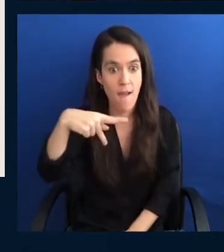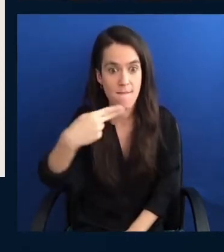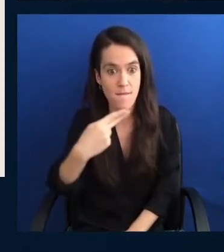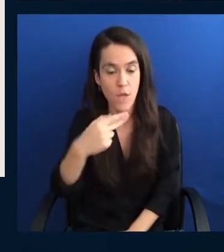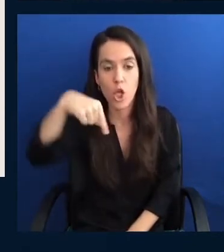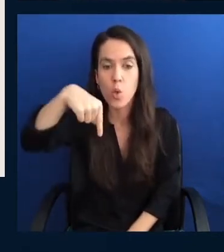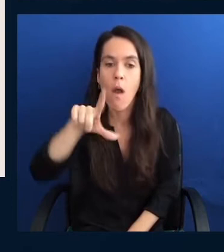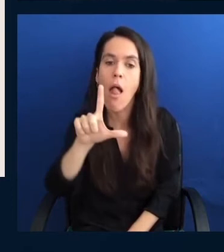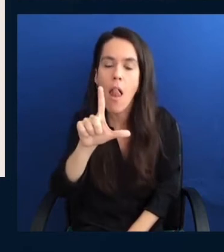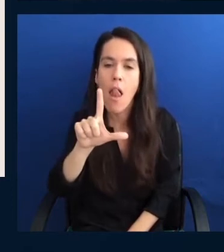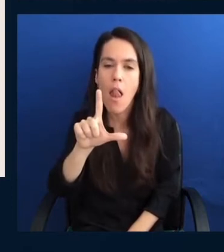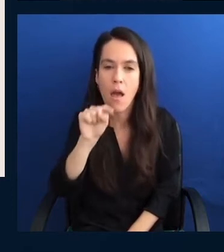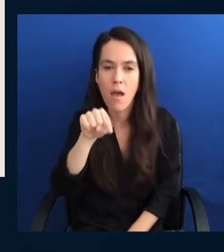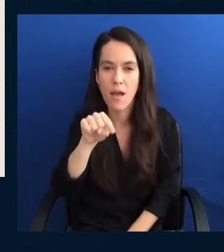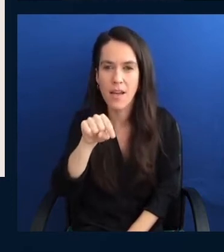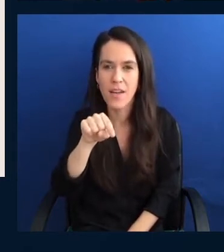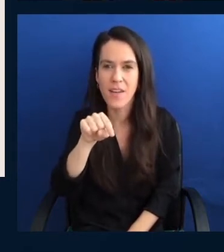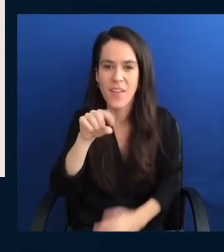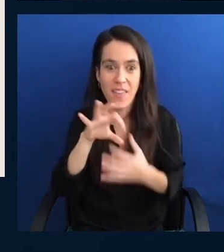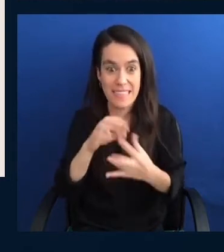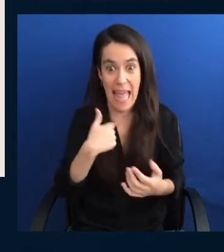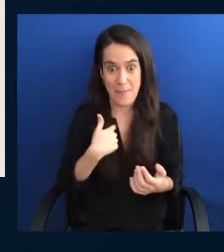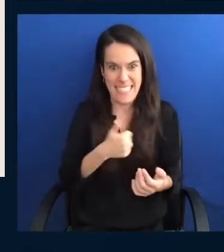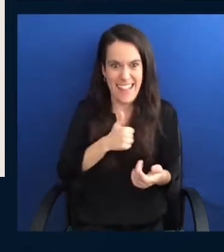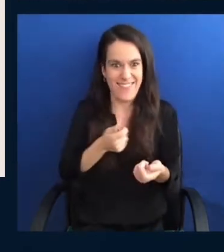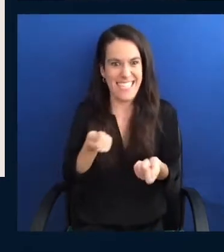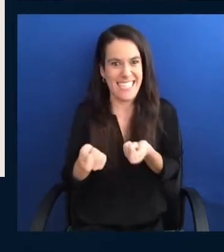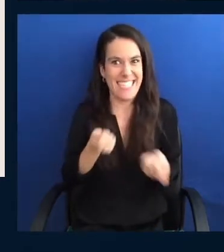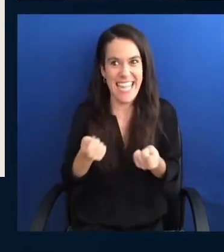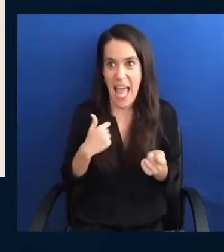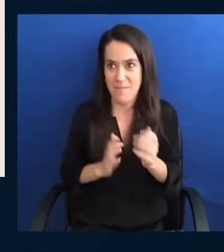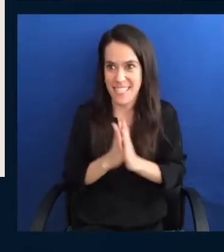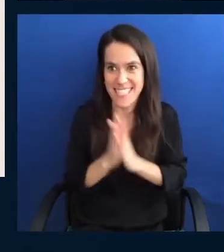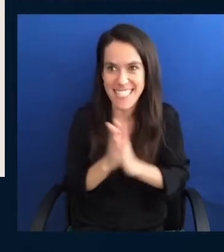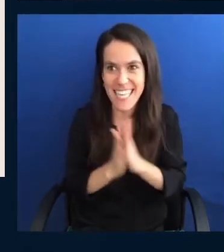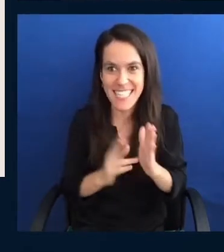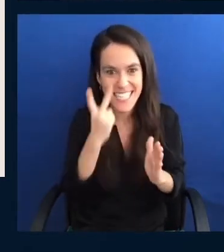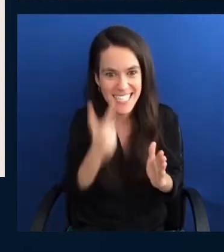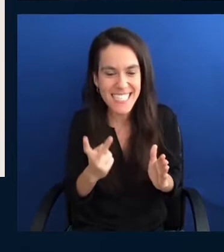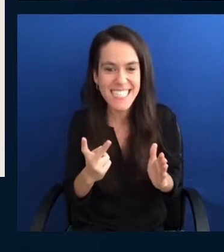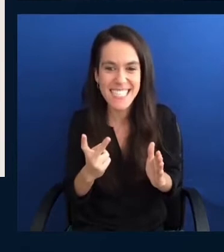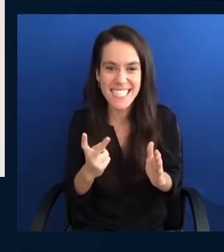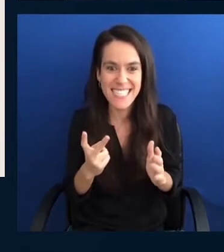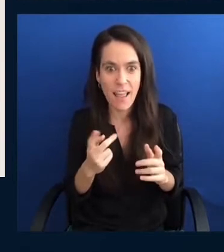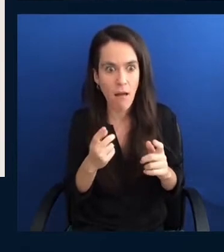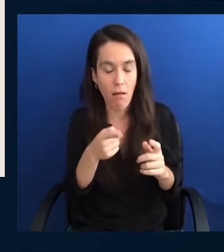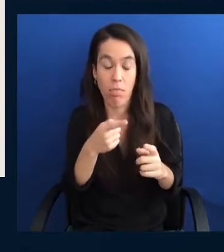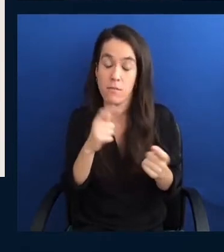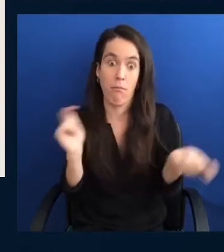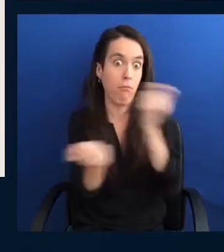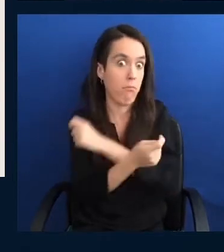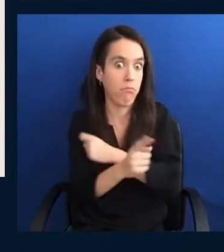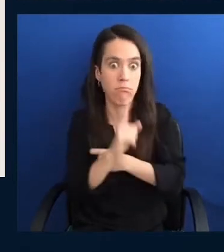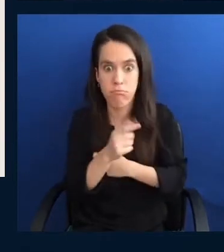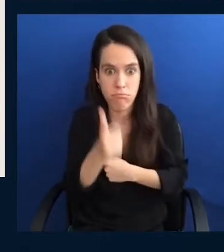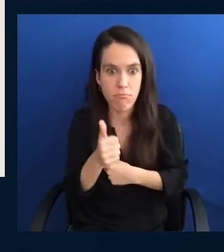As an old front-end developer myself, I'm really excited about GraphQL for Hardcore. I think it's a game changer. And now that we've launched the